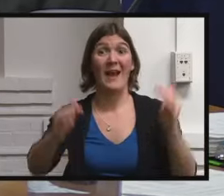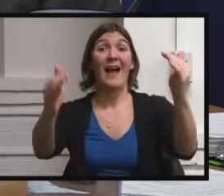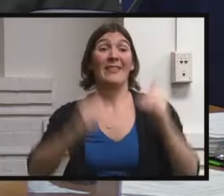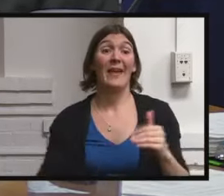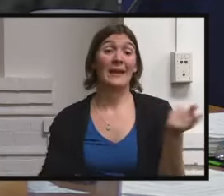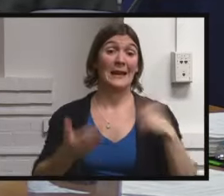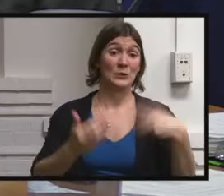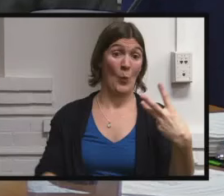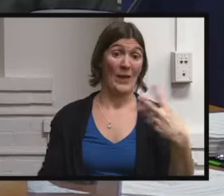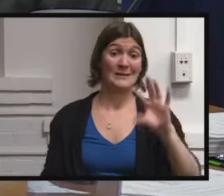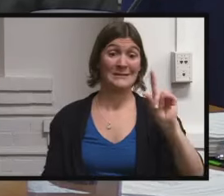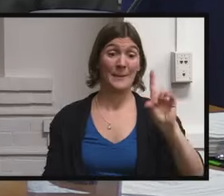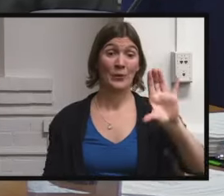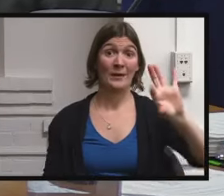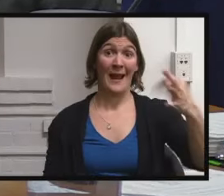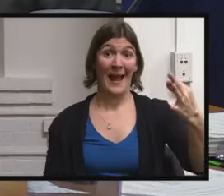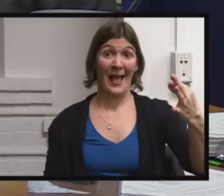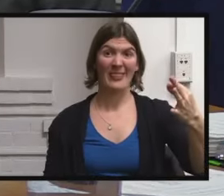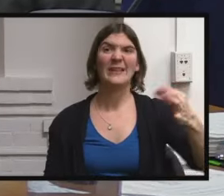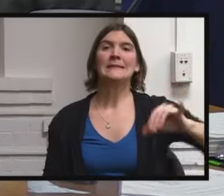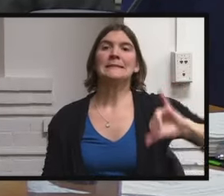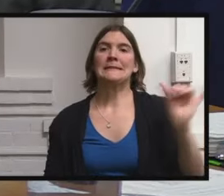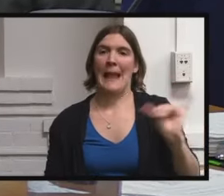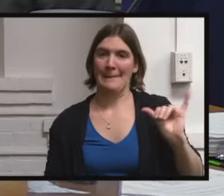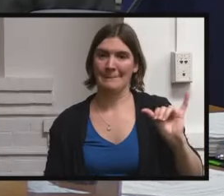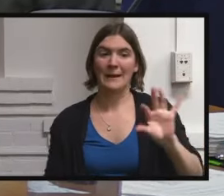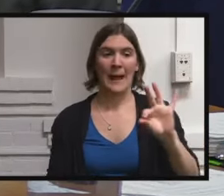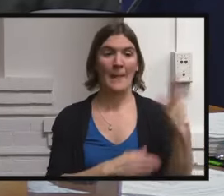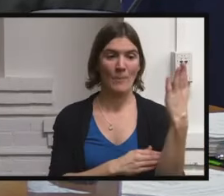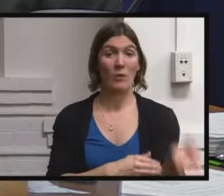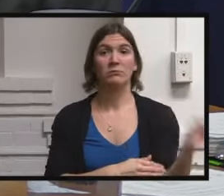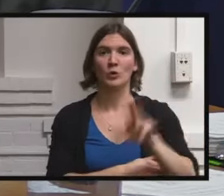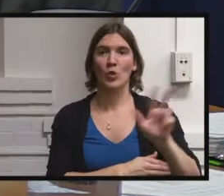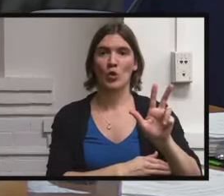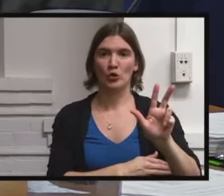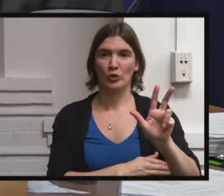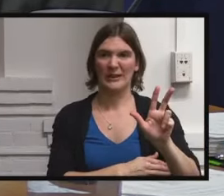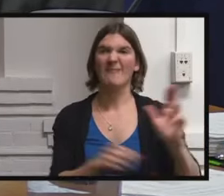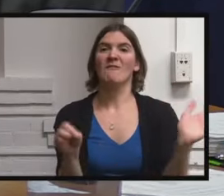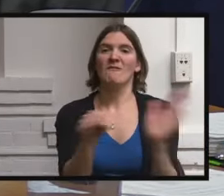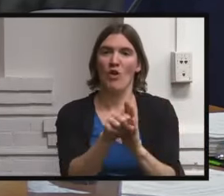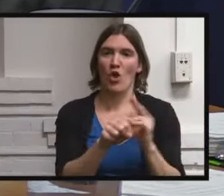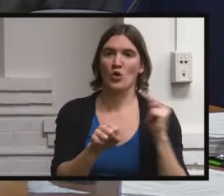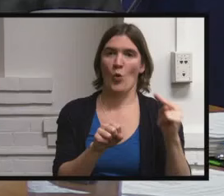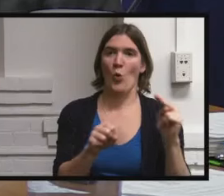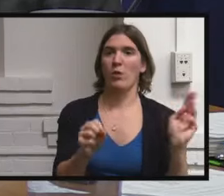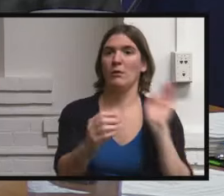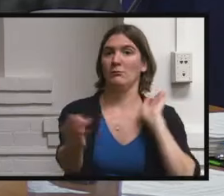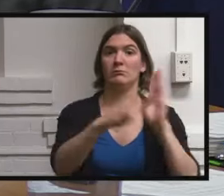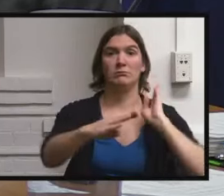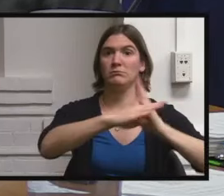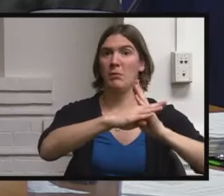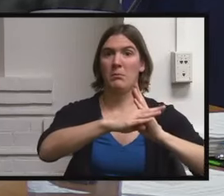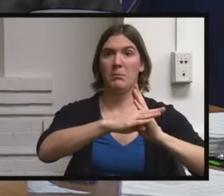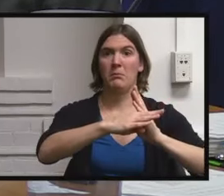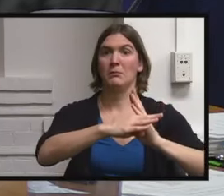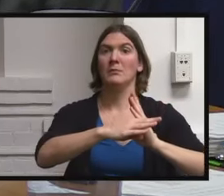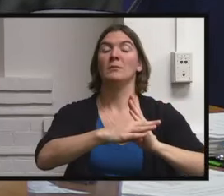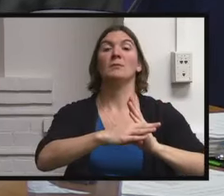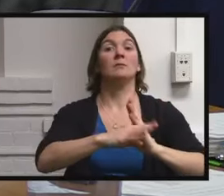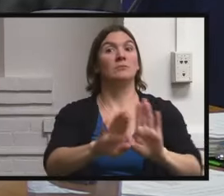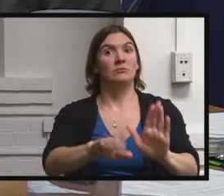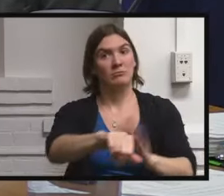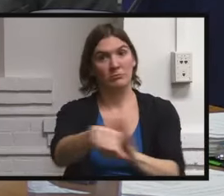Wednesday, December 9th, it will be exactly the same thing, 9 in the morning until 3 p.m., a complete shutdown of the northbound lanes so that they can do the work